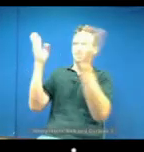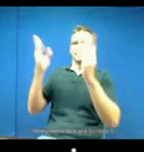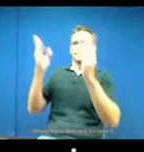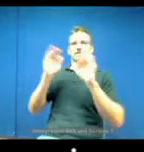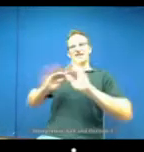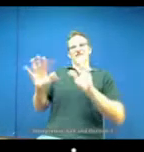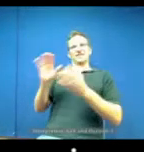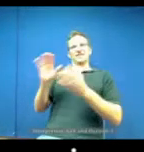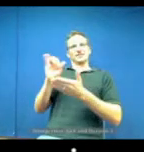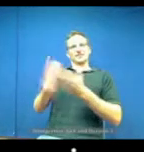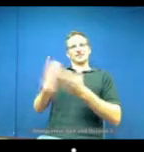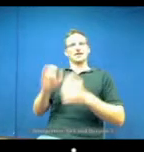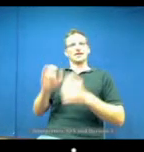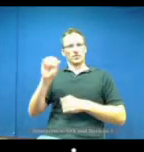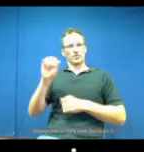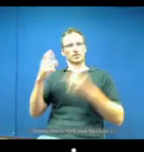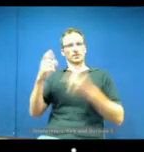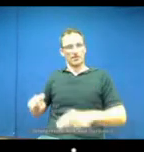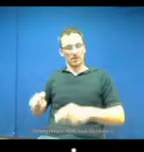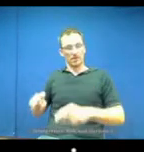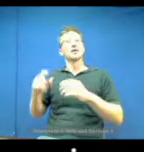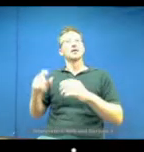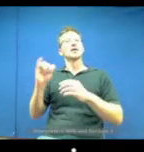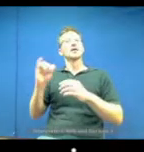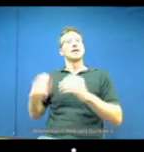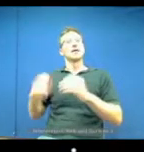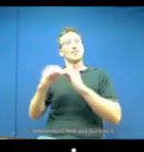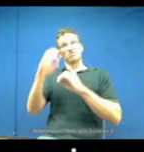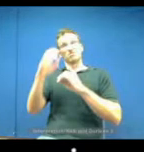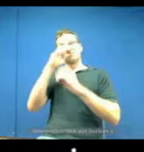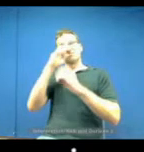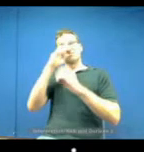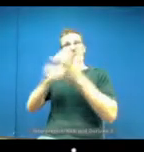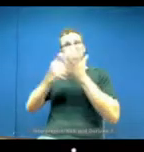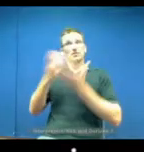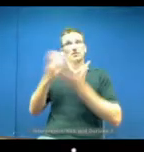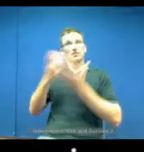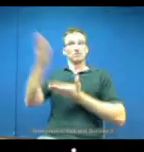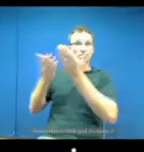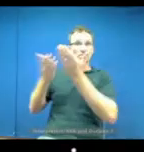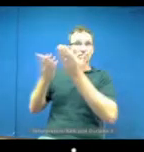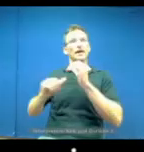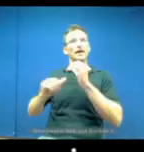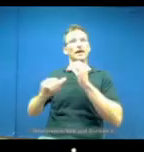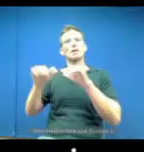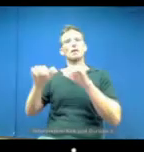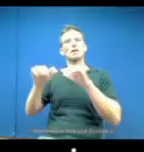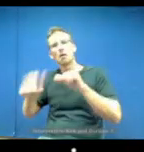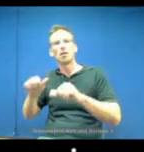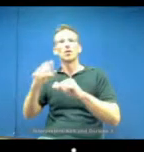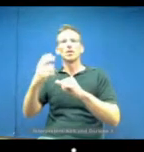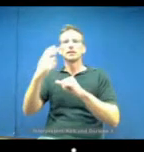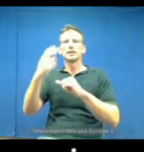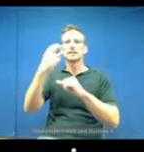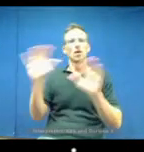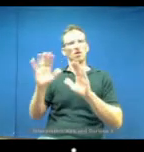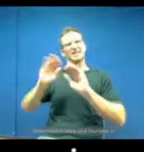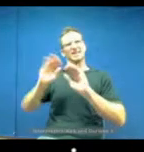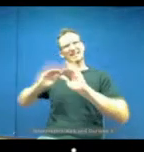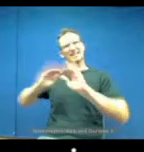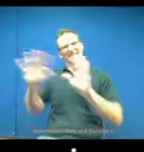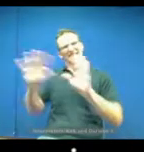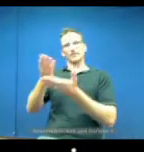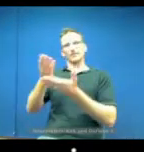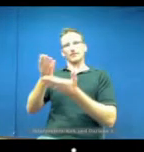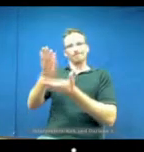than preponderance of evidence and below reasonable doubt. Clear and convincing evidence is an in-between